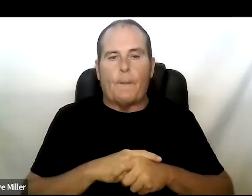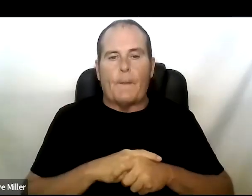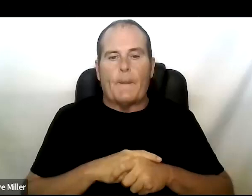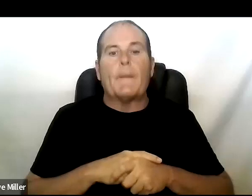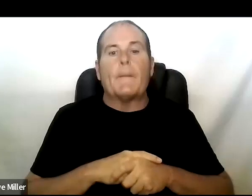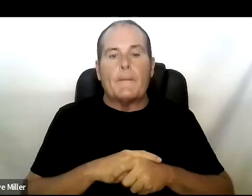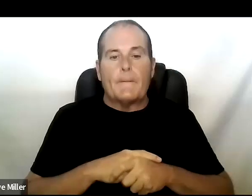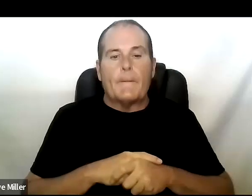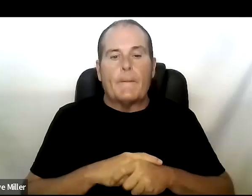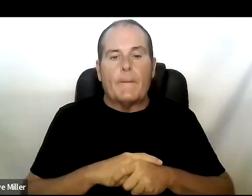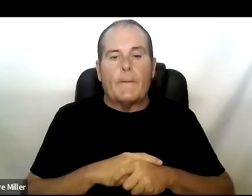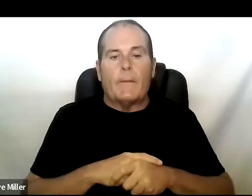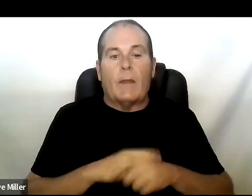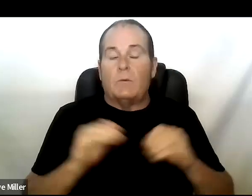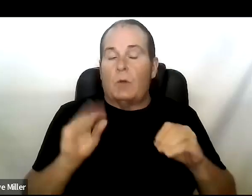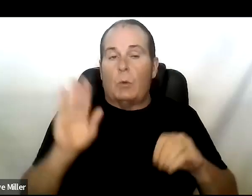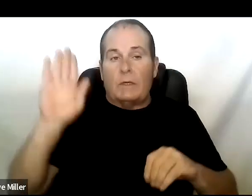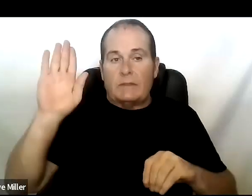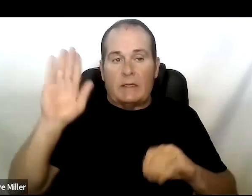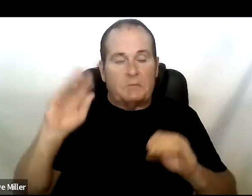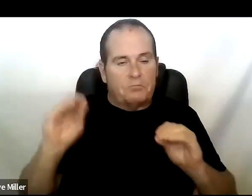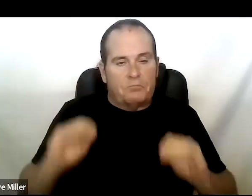Okay, and no raised hands?